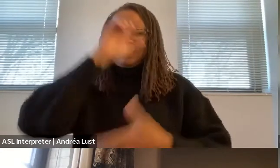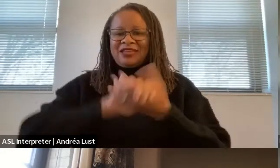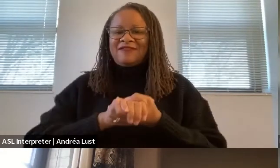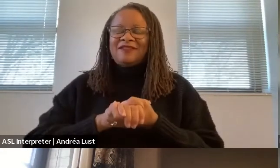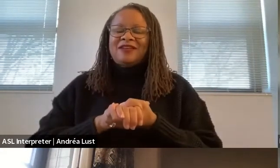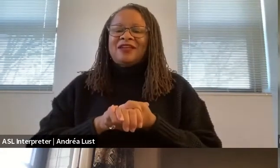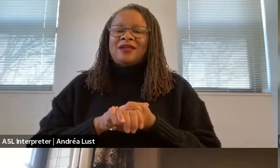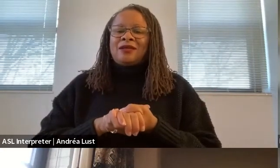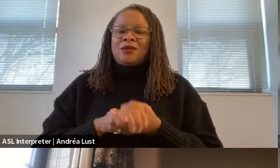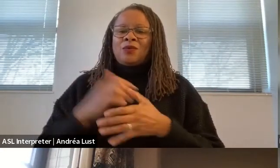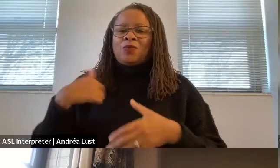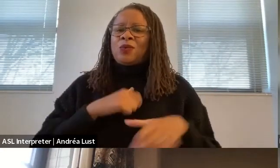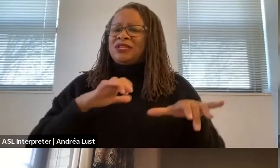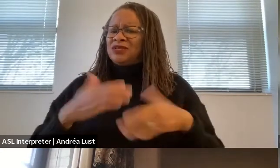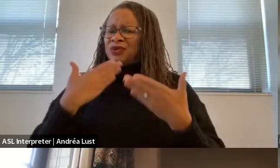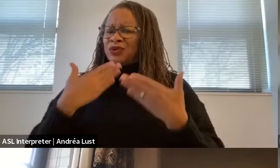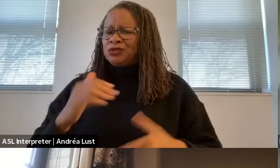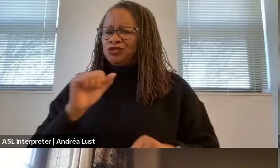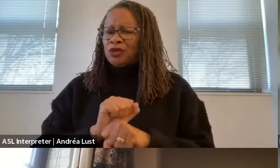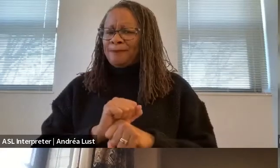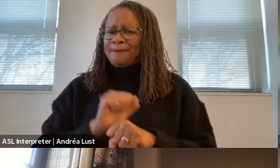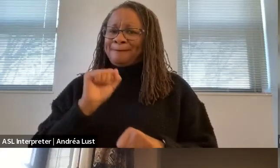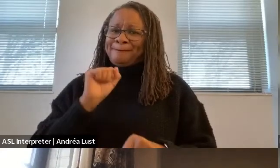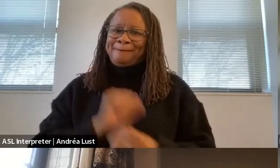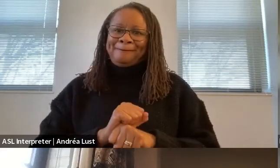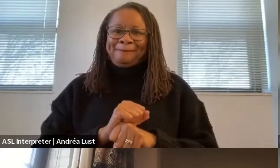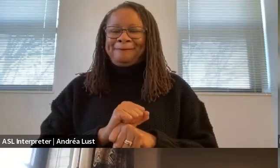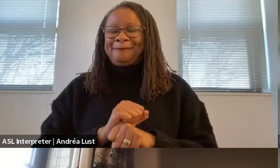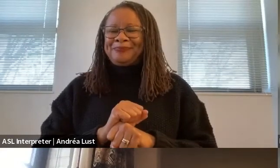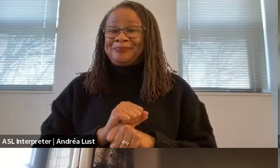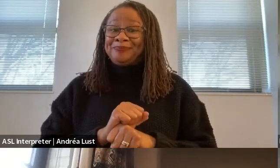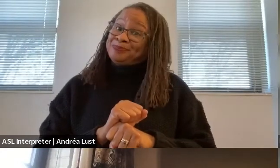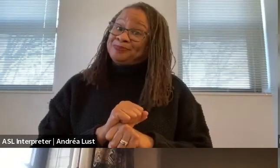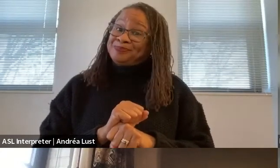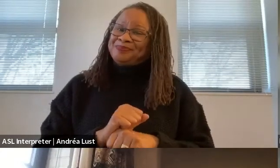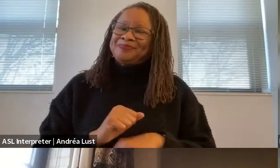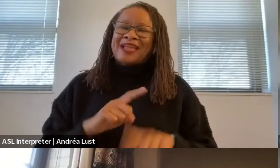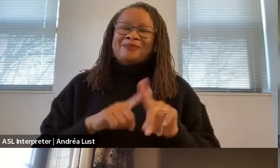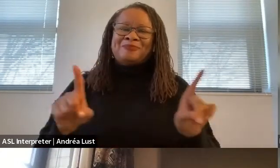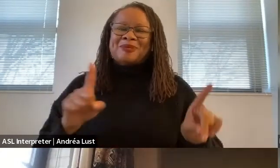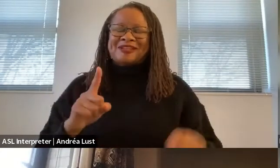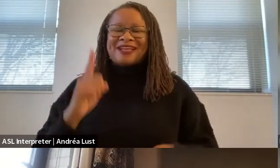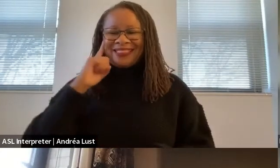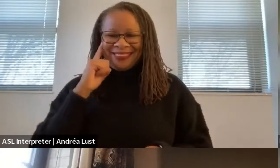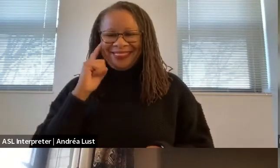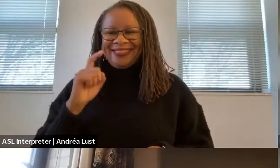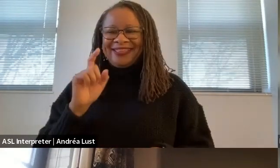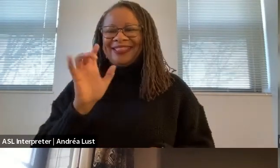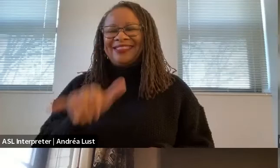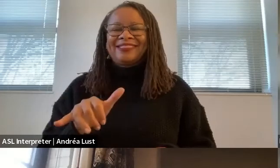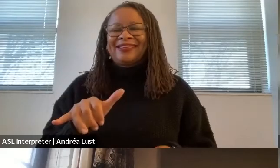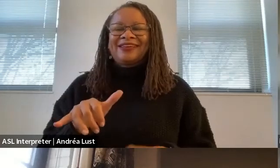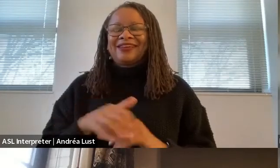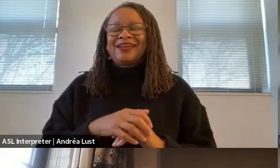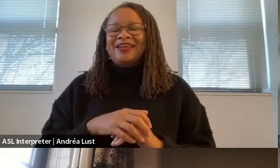that we did a good job, you know, but I think, yeah, I just think that professionalism